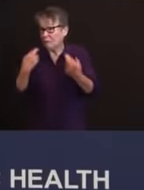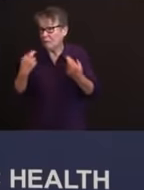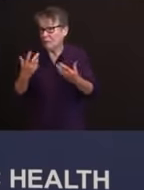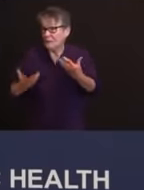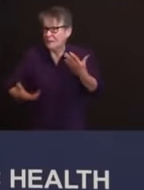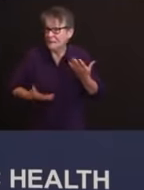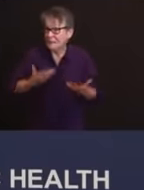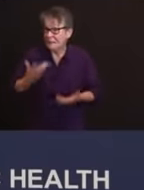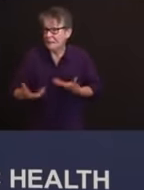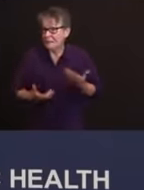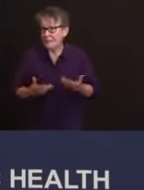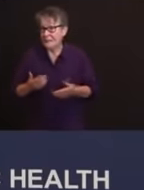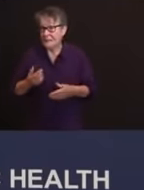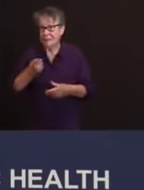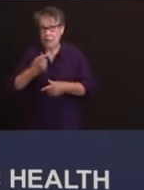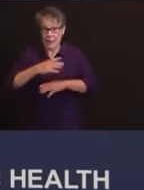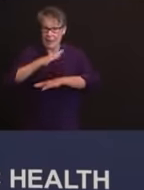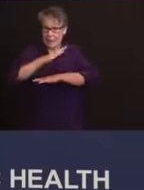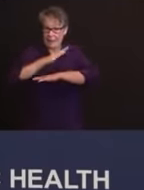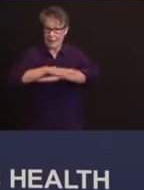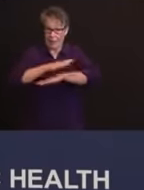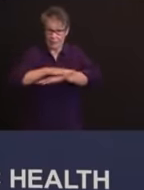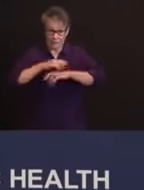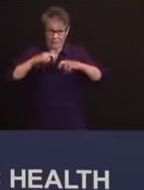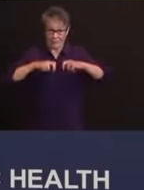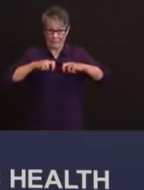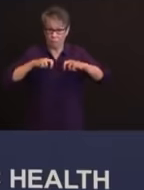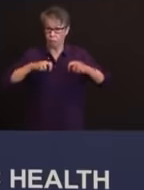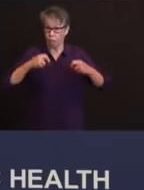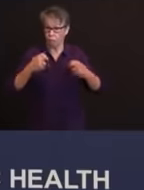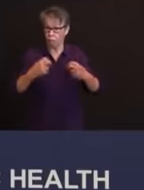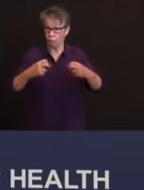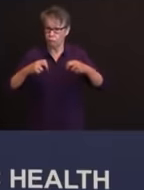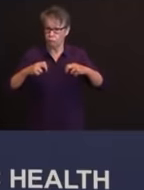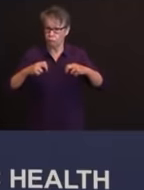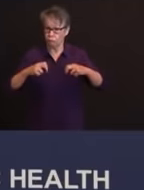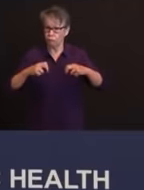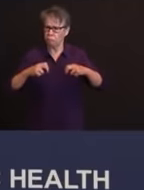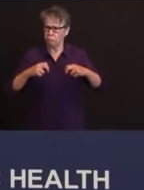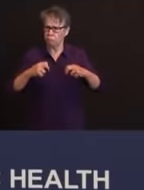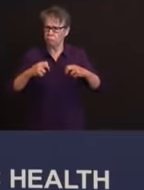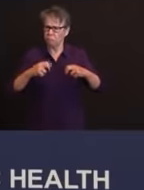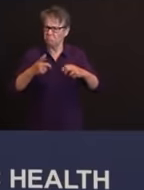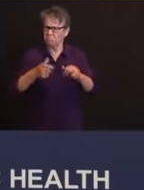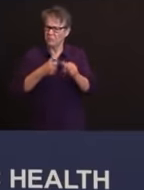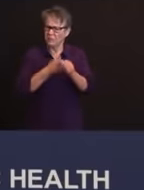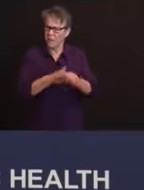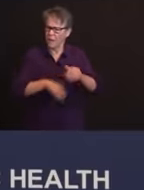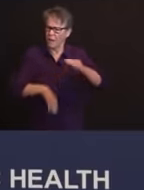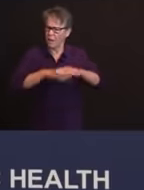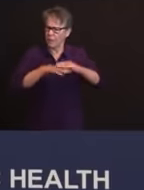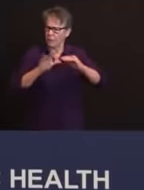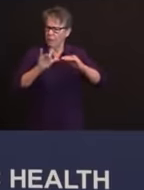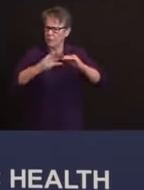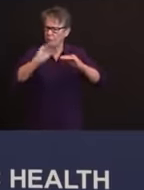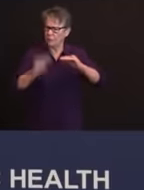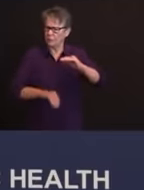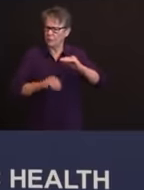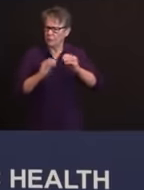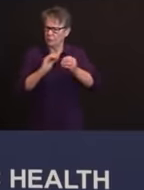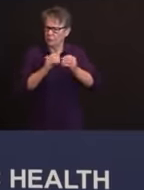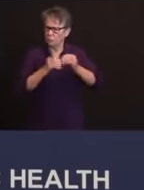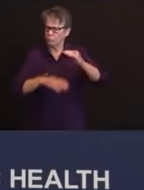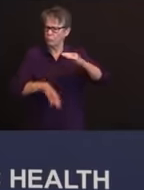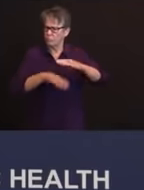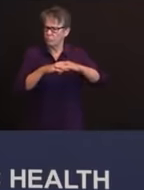table, as long as the capacity is within limits, you're compliant and you're probably